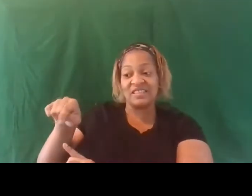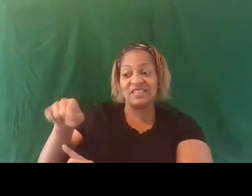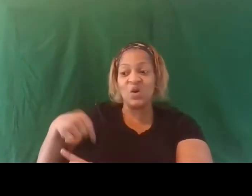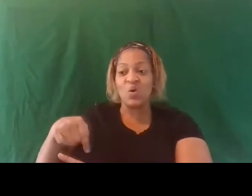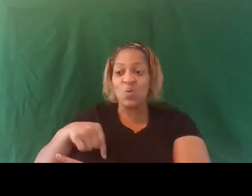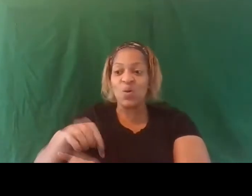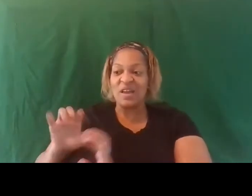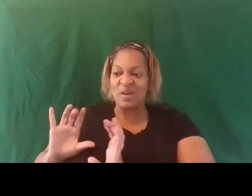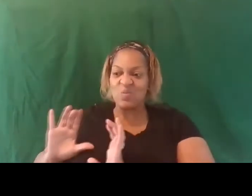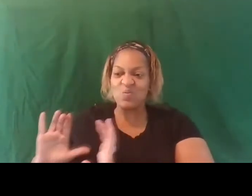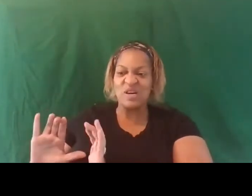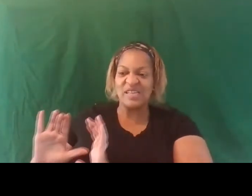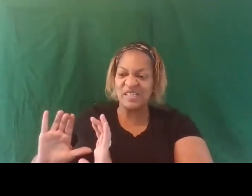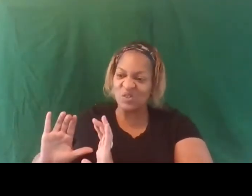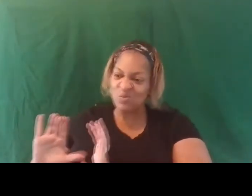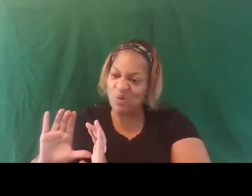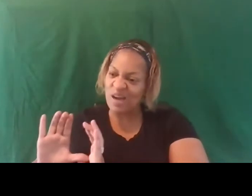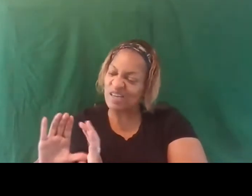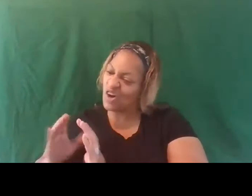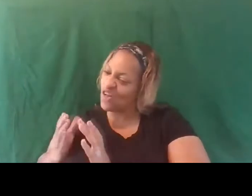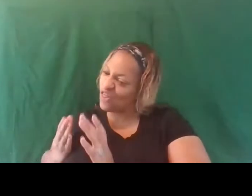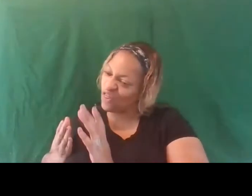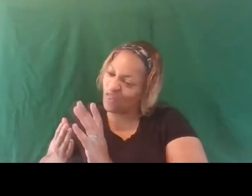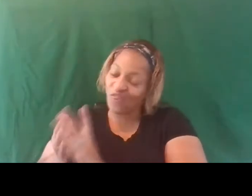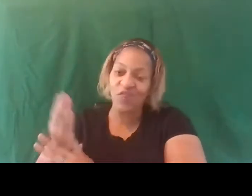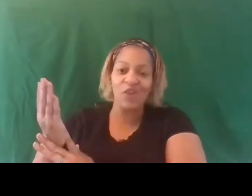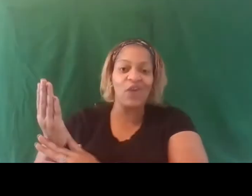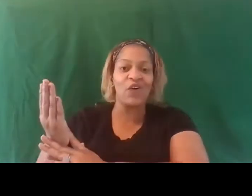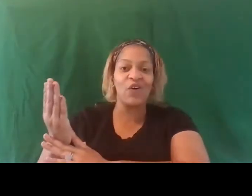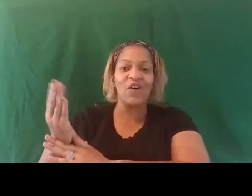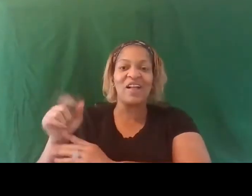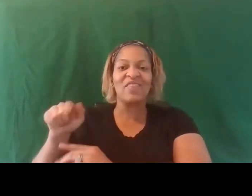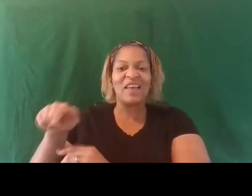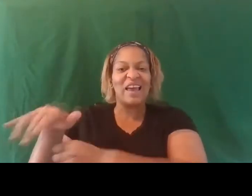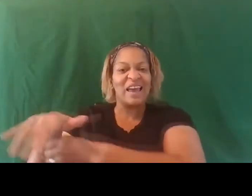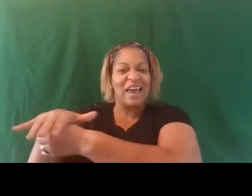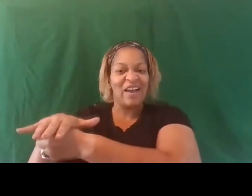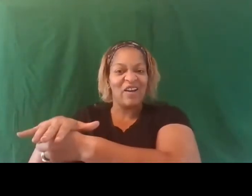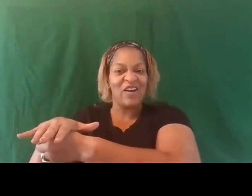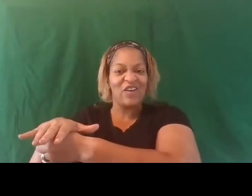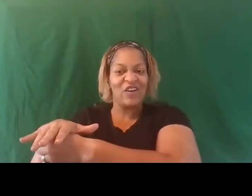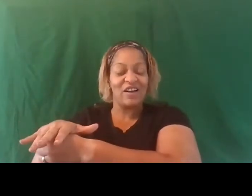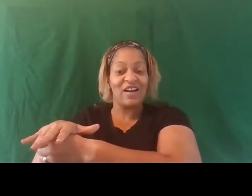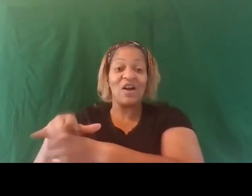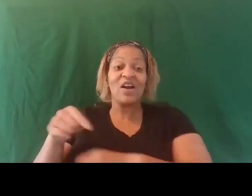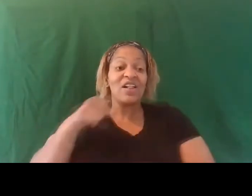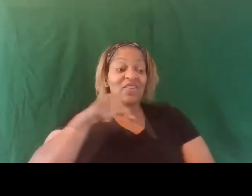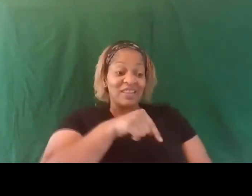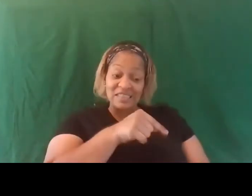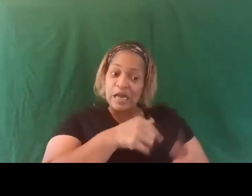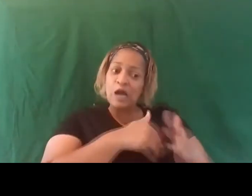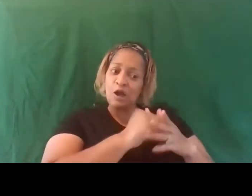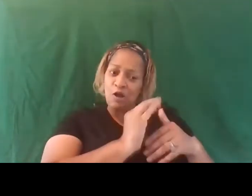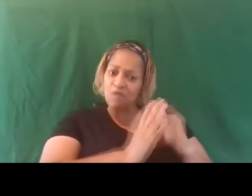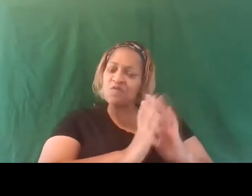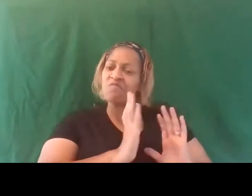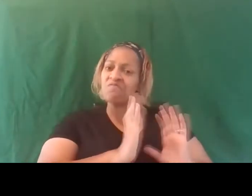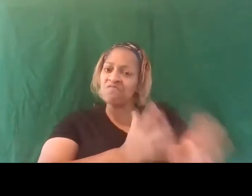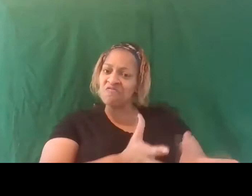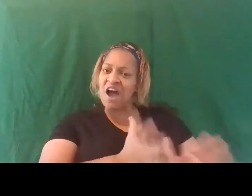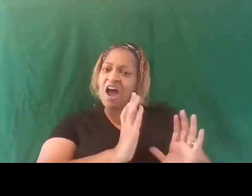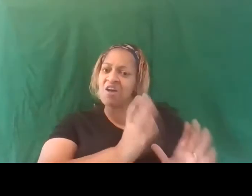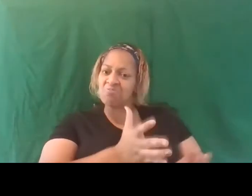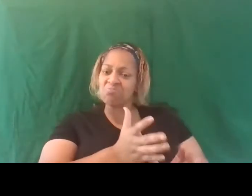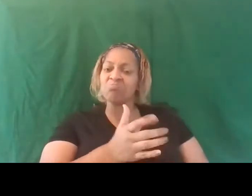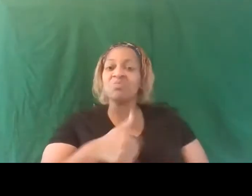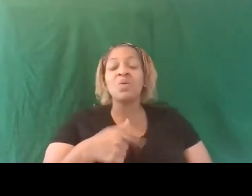always push beyond the comfort zone. Being comfortable is fine. And we can learn how to be